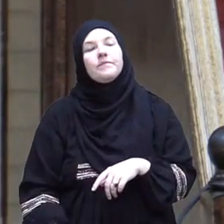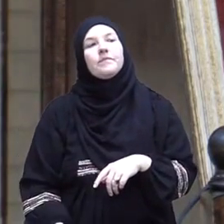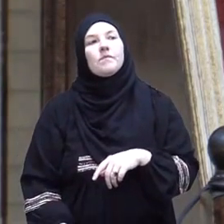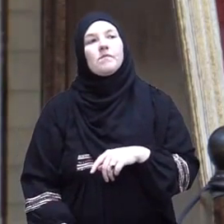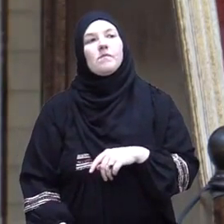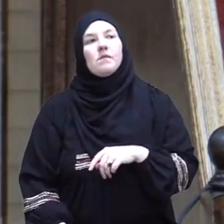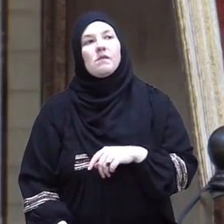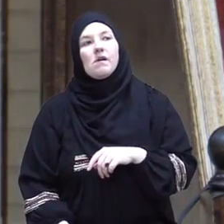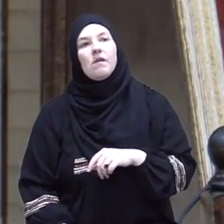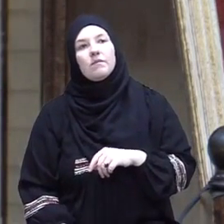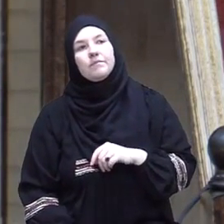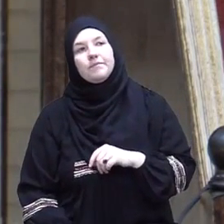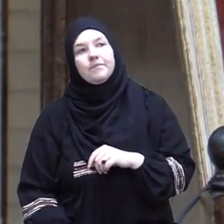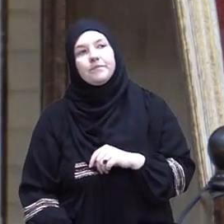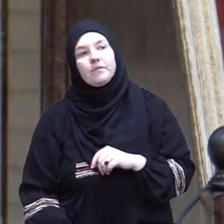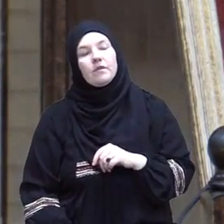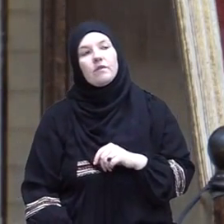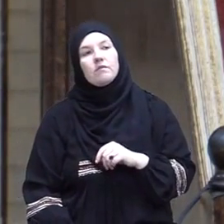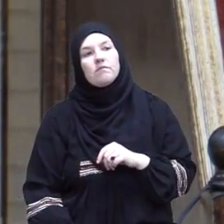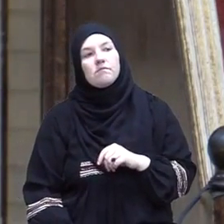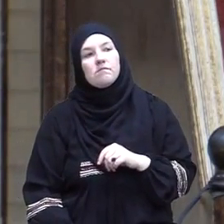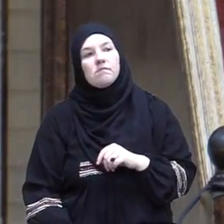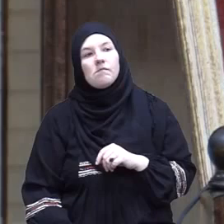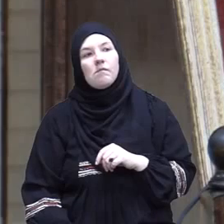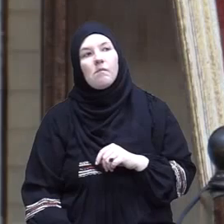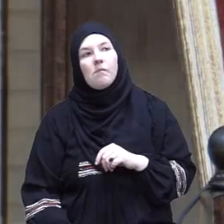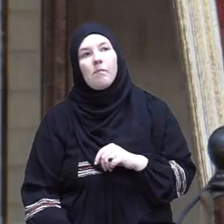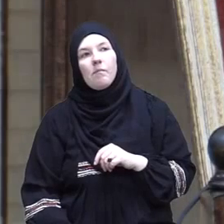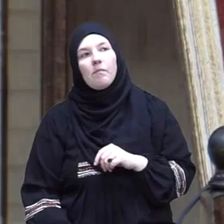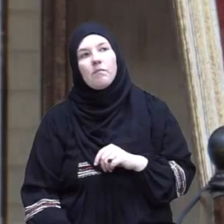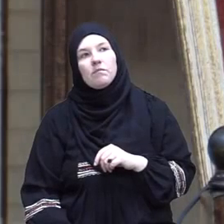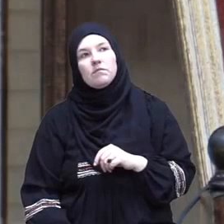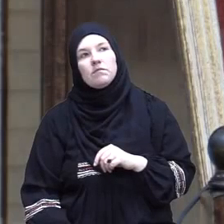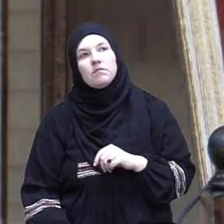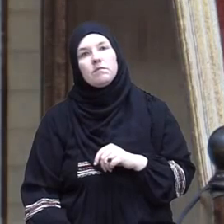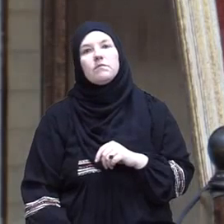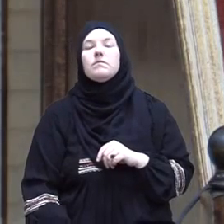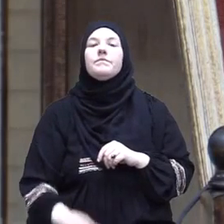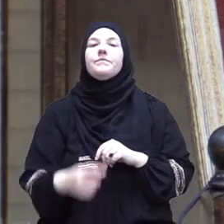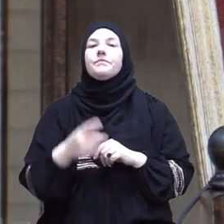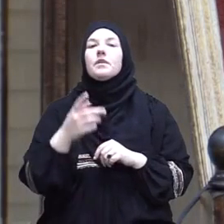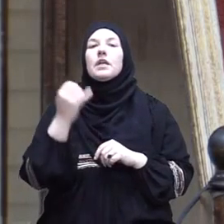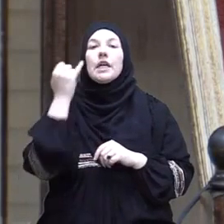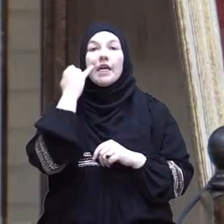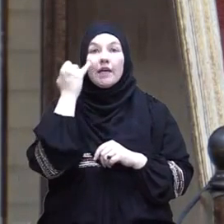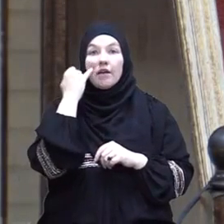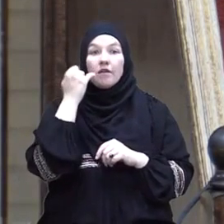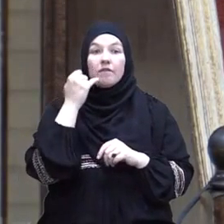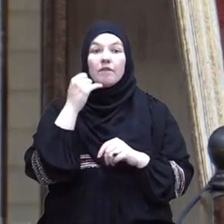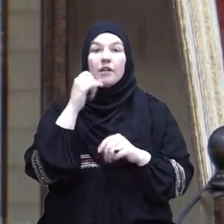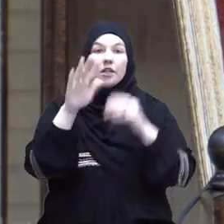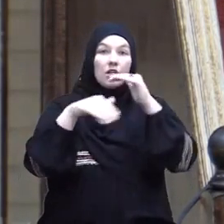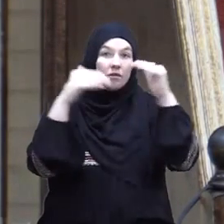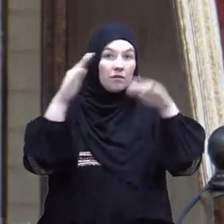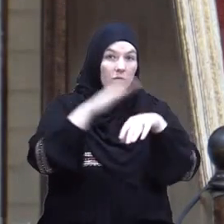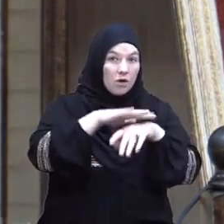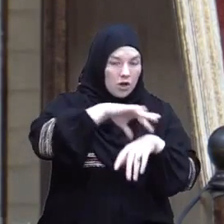earth, even in a garden, he wouldn't tell him, get down to earth. So this just to be